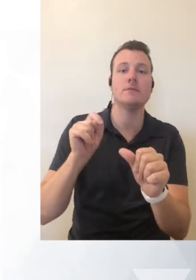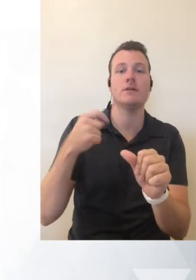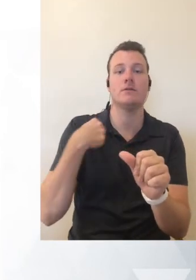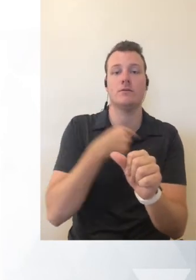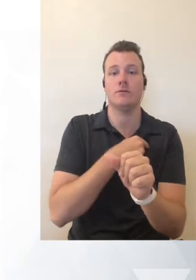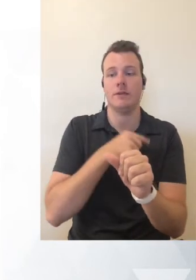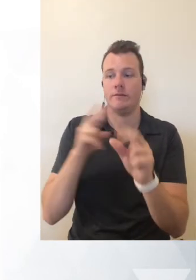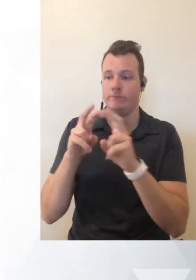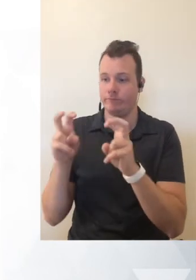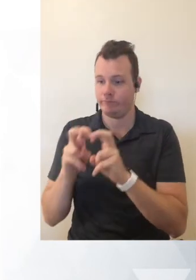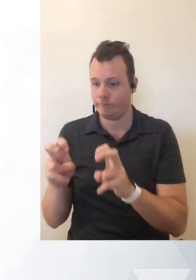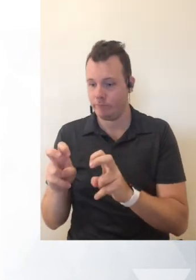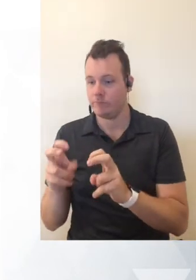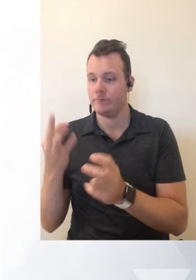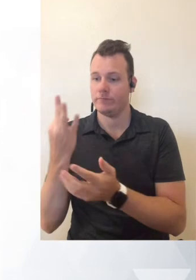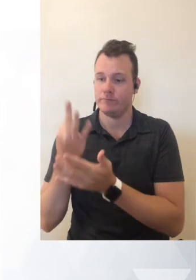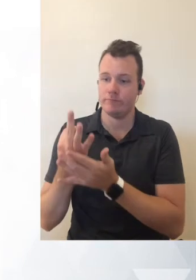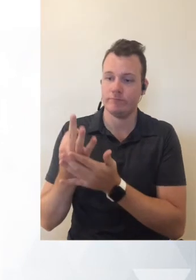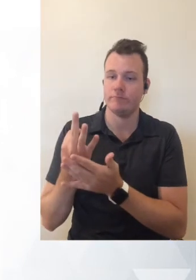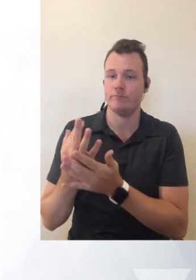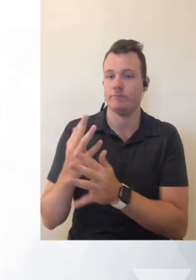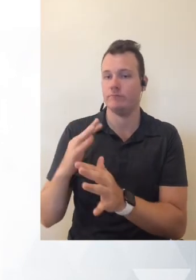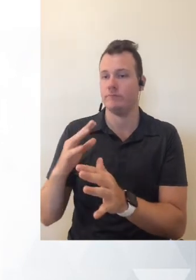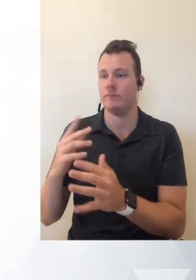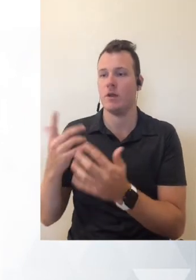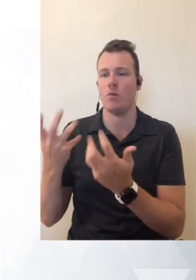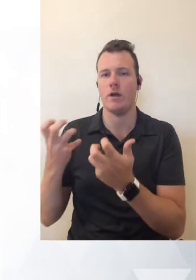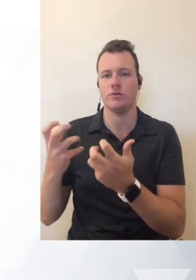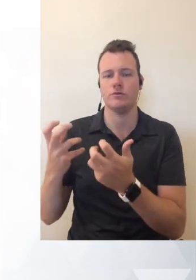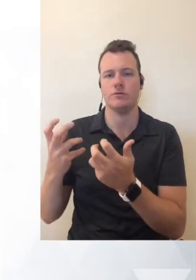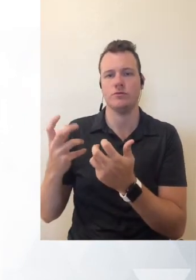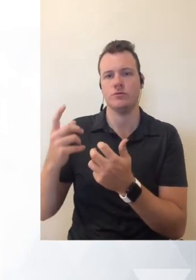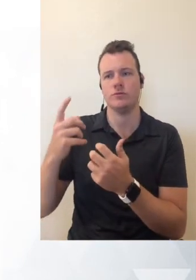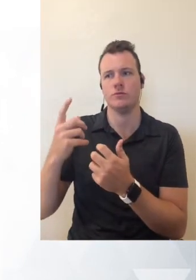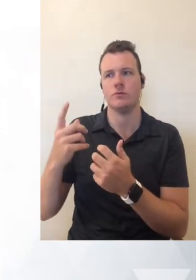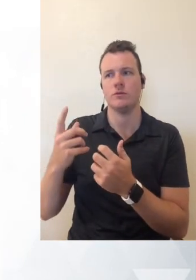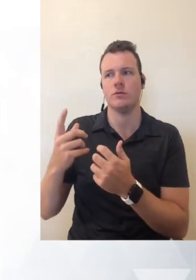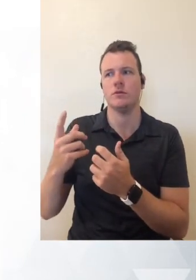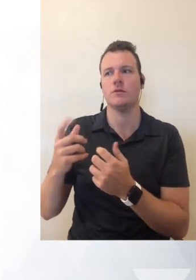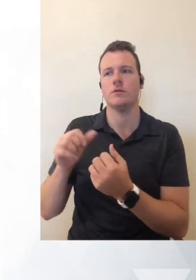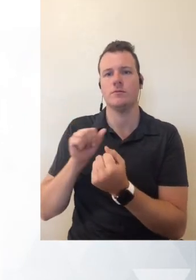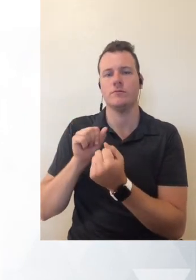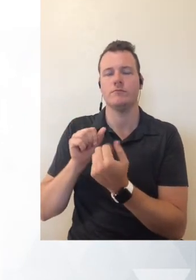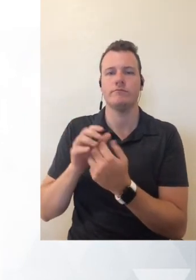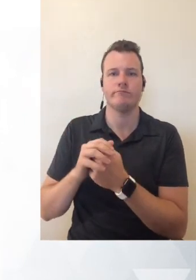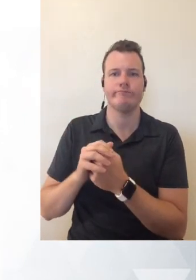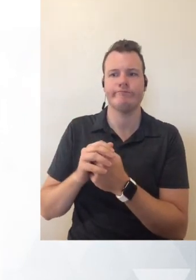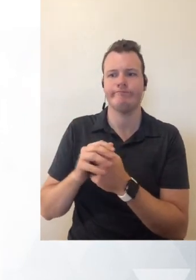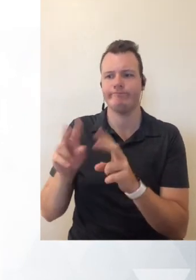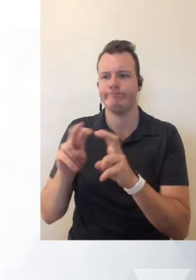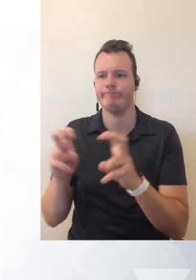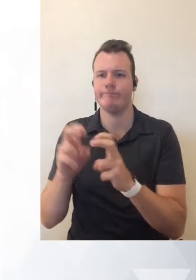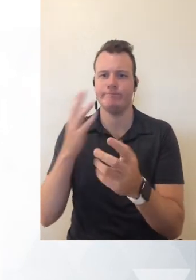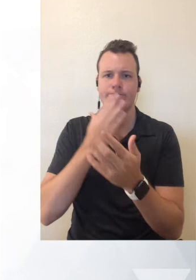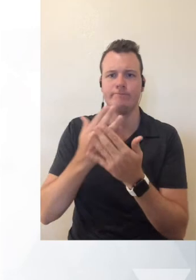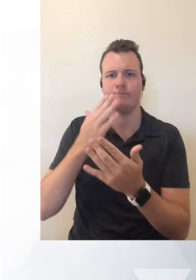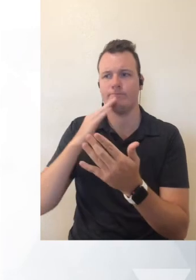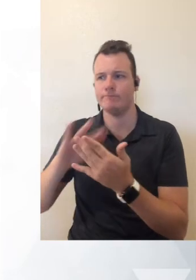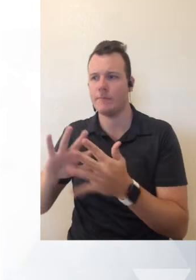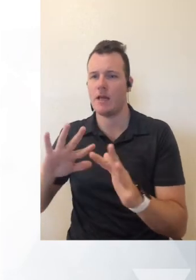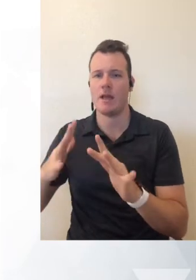time to start looking at the financials and being proactive about where things are good and bad,